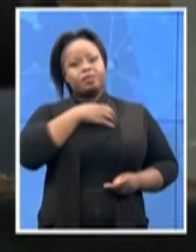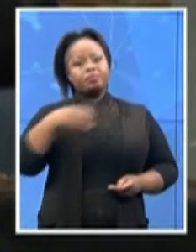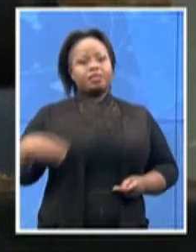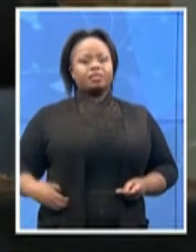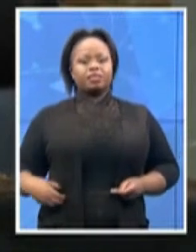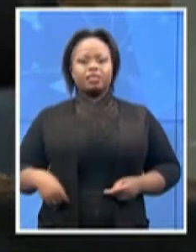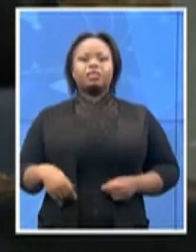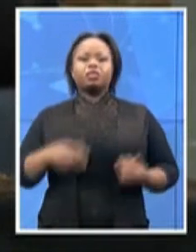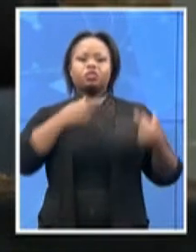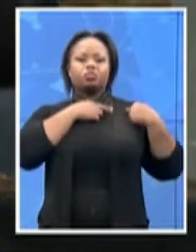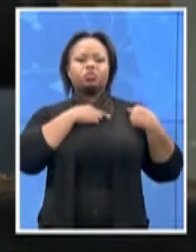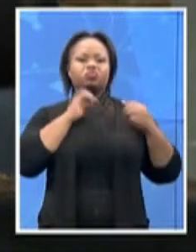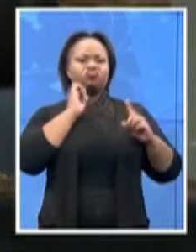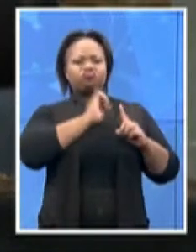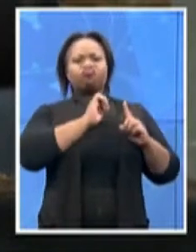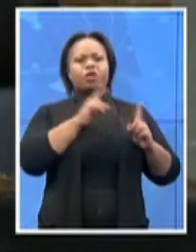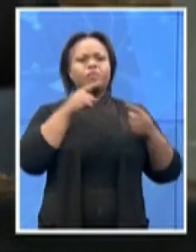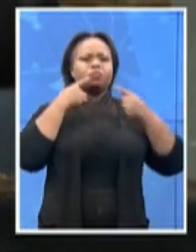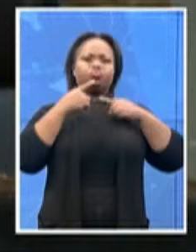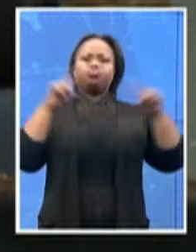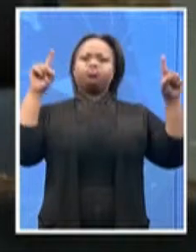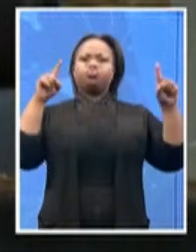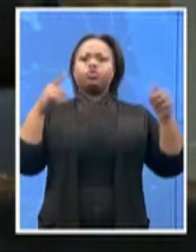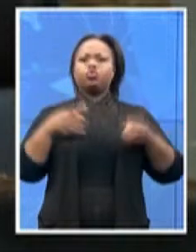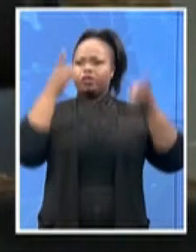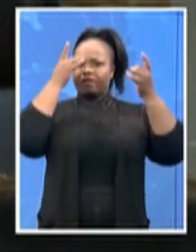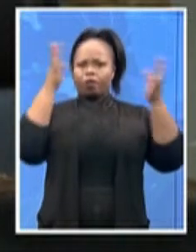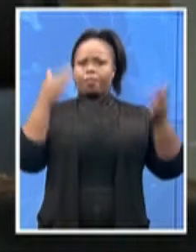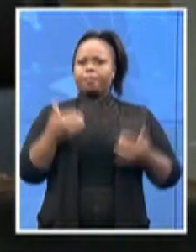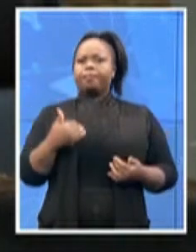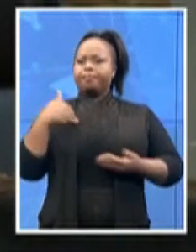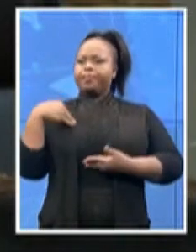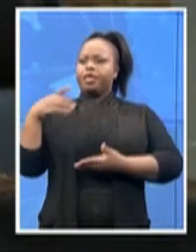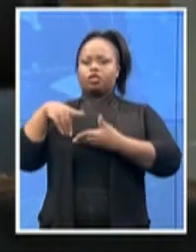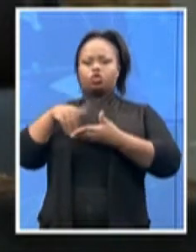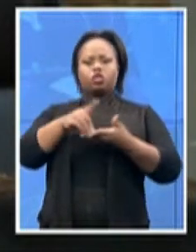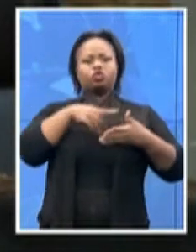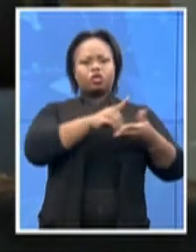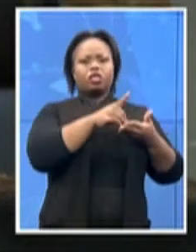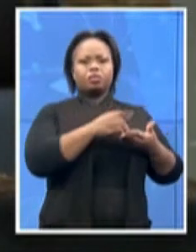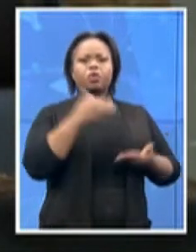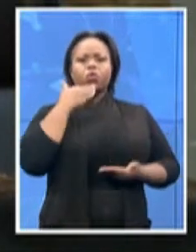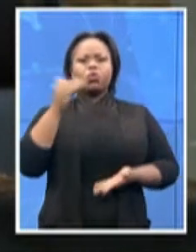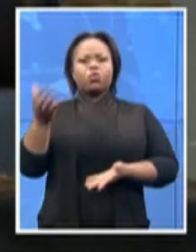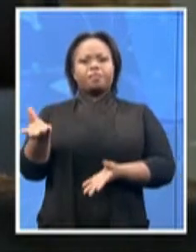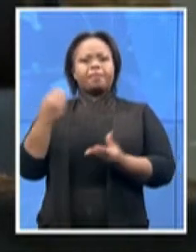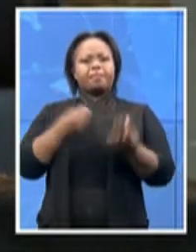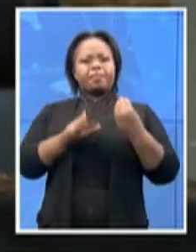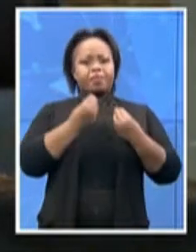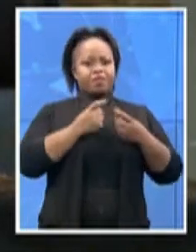donations and whether the public protector could competently investigate this issue.